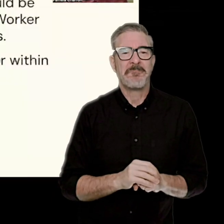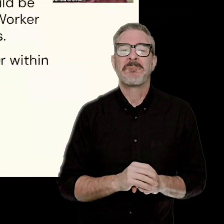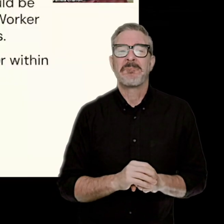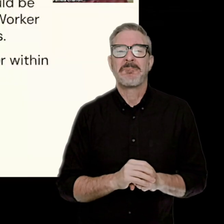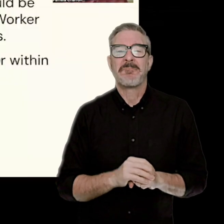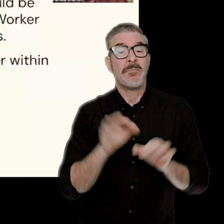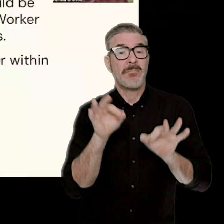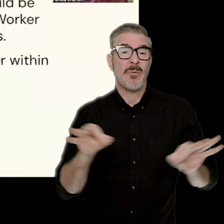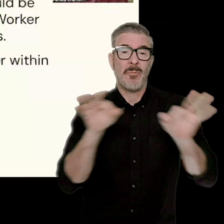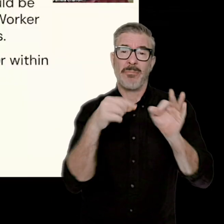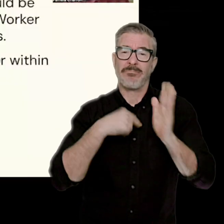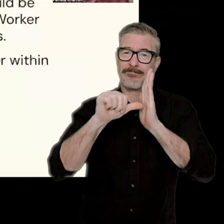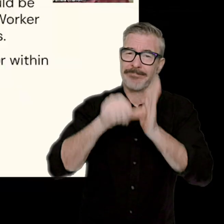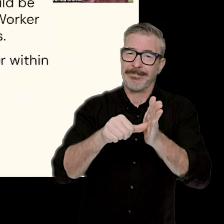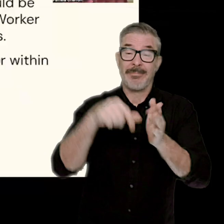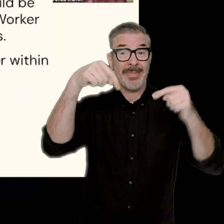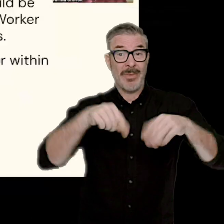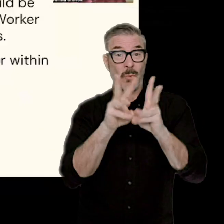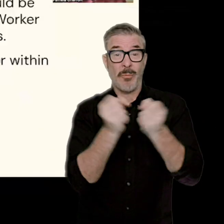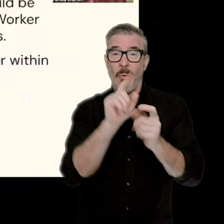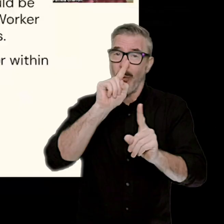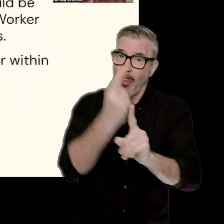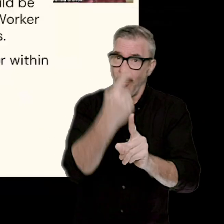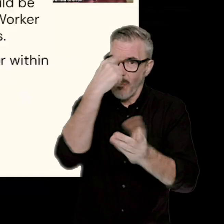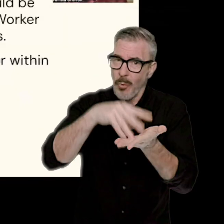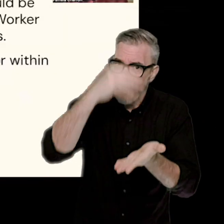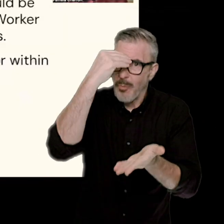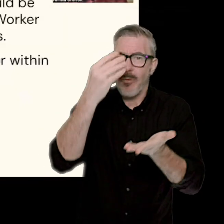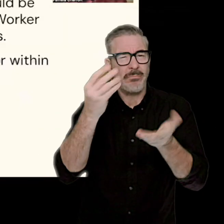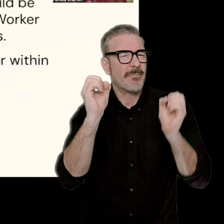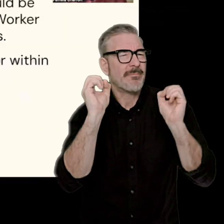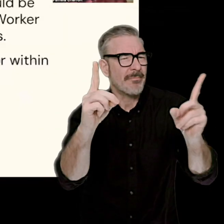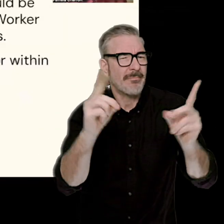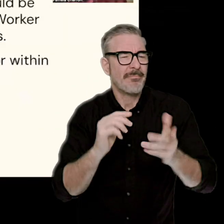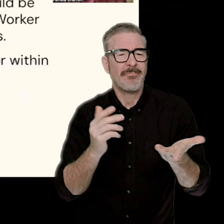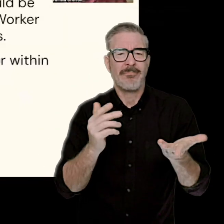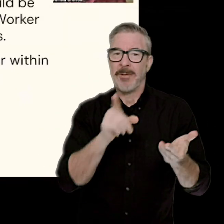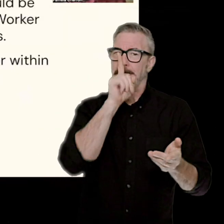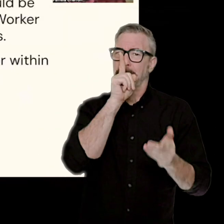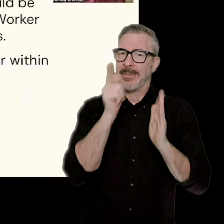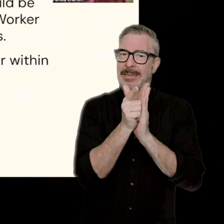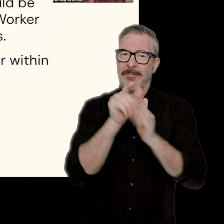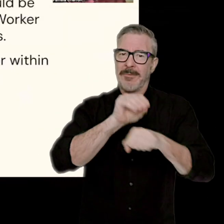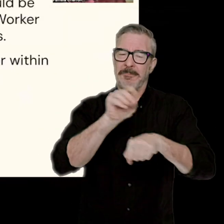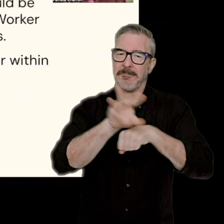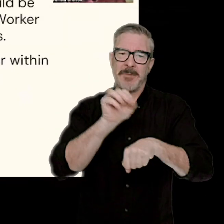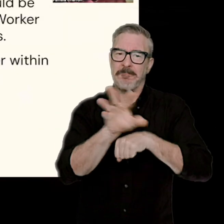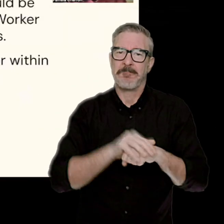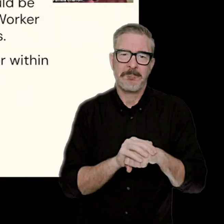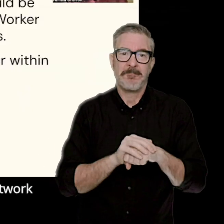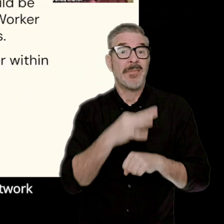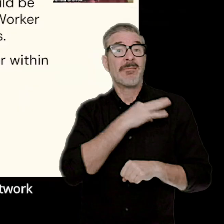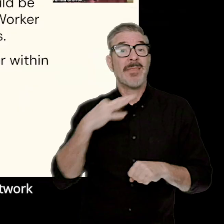I must note that this workshop is for educational purposes only. No part of this presentation should be taken as legal